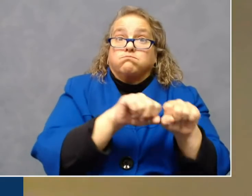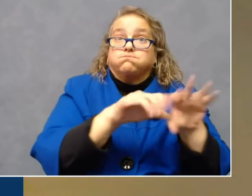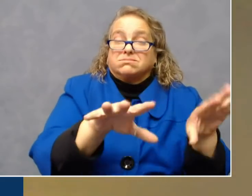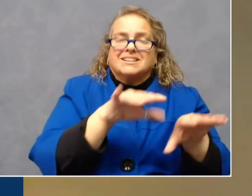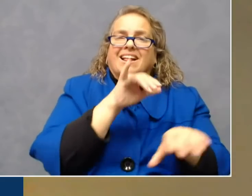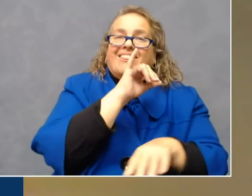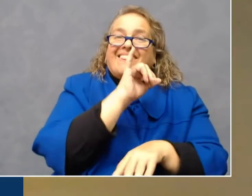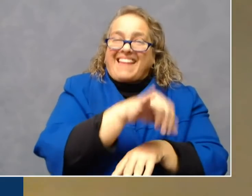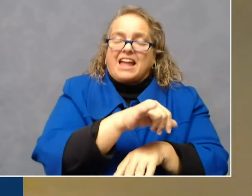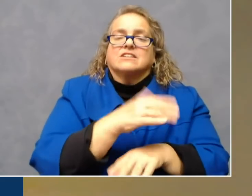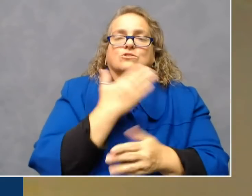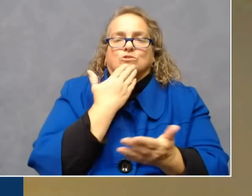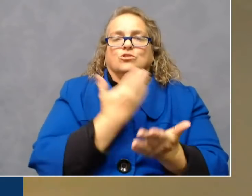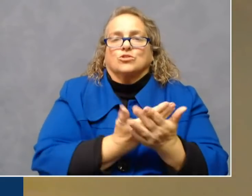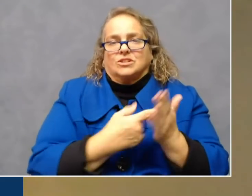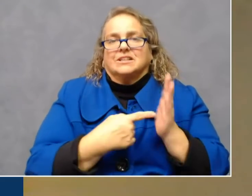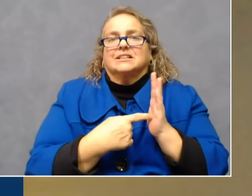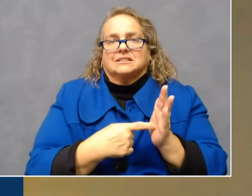of